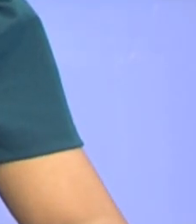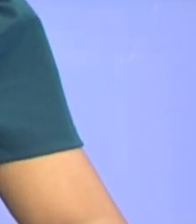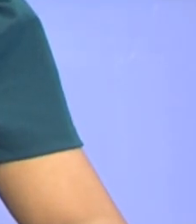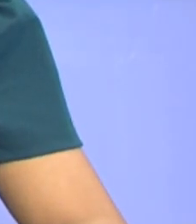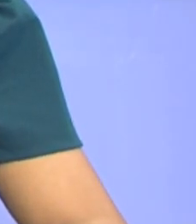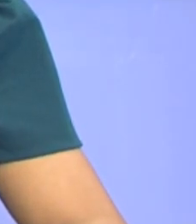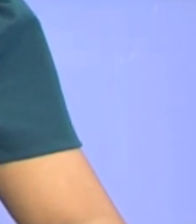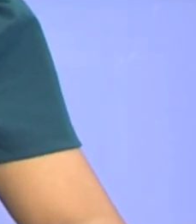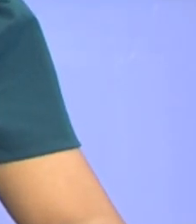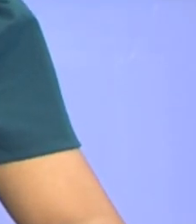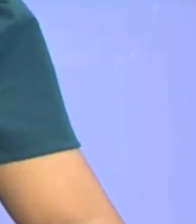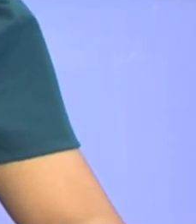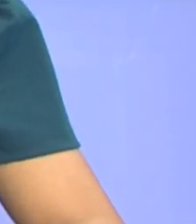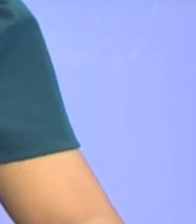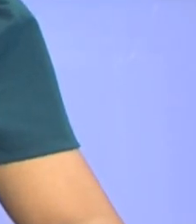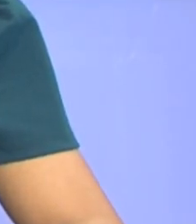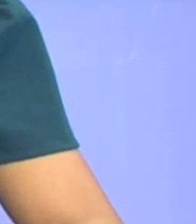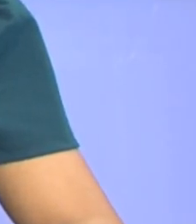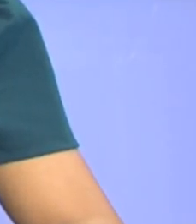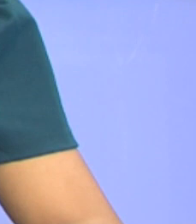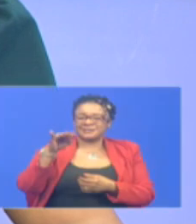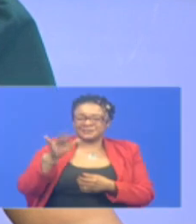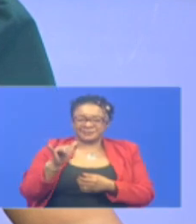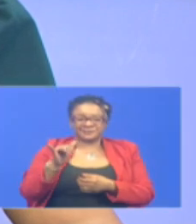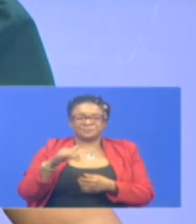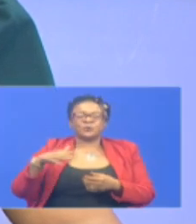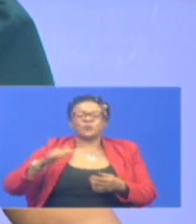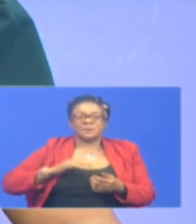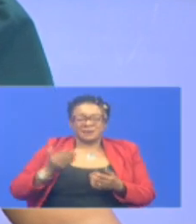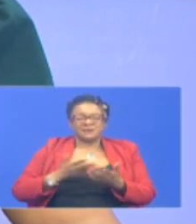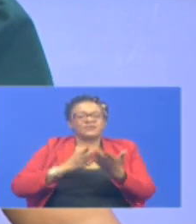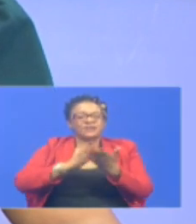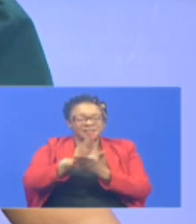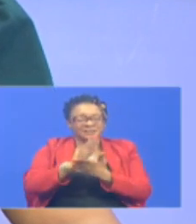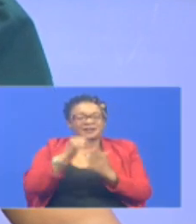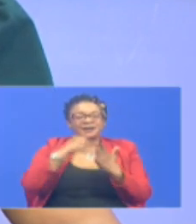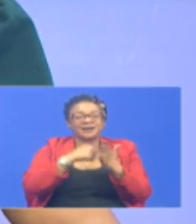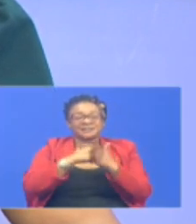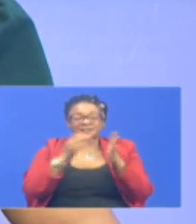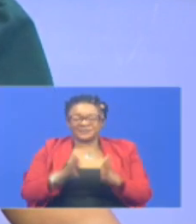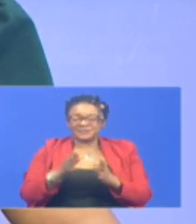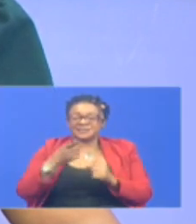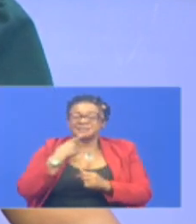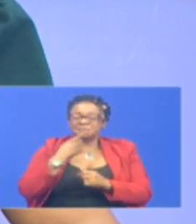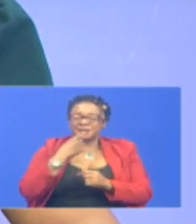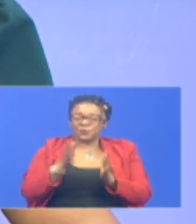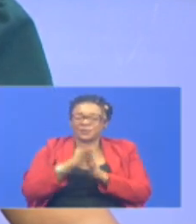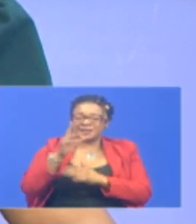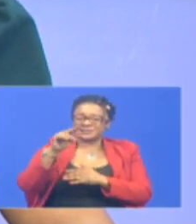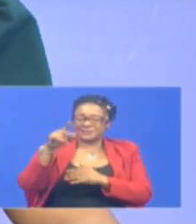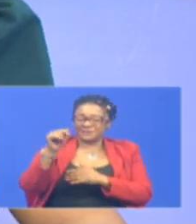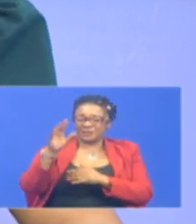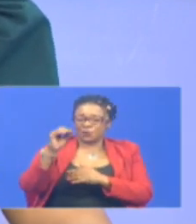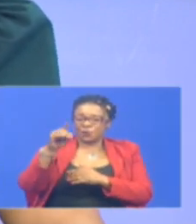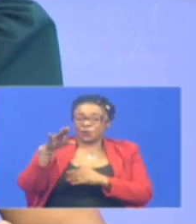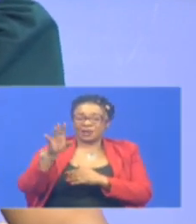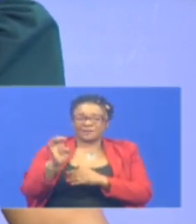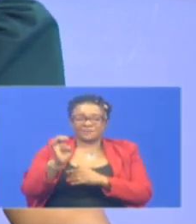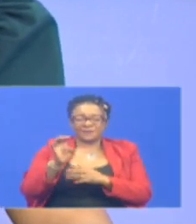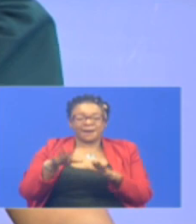Candid views there by Daisy Amdani, a women's rights activist, speaking to NTV's Olive Burrows about